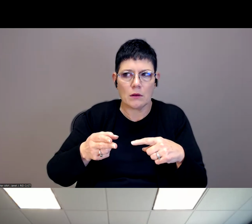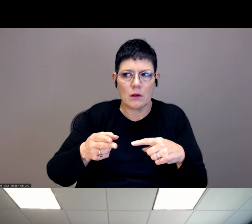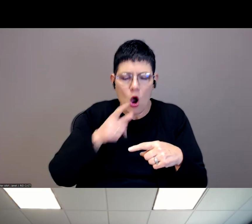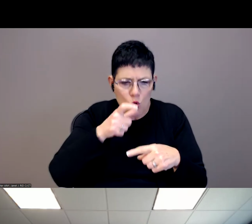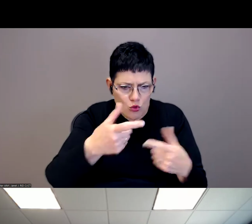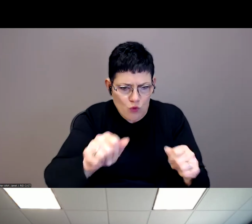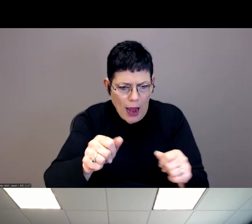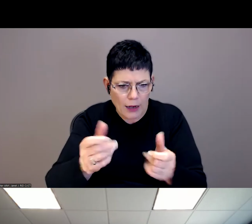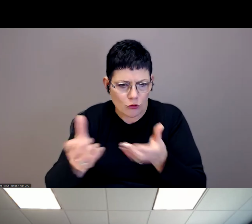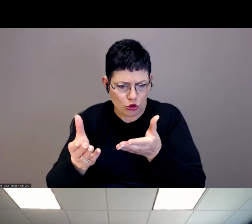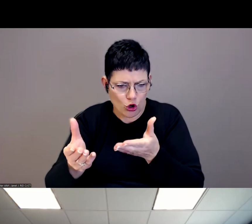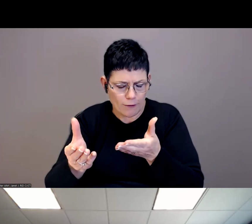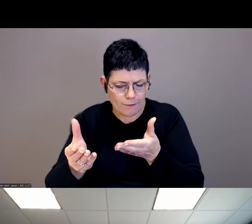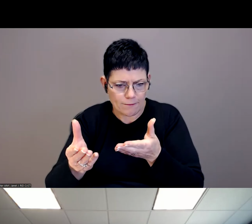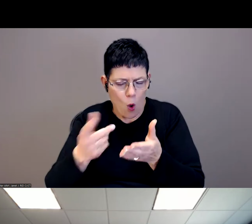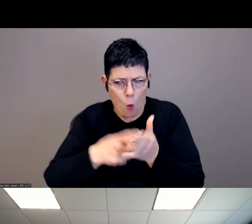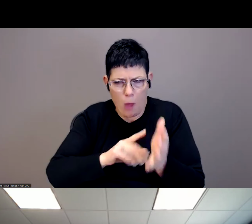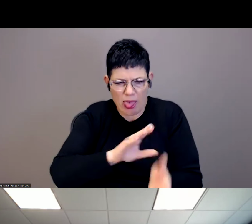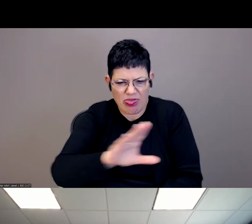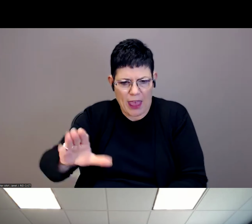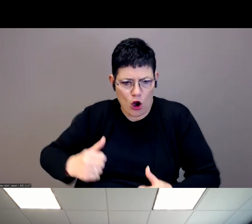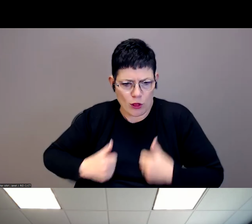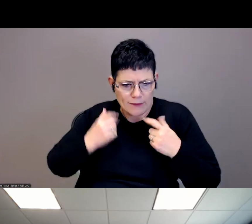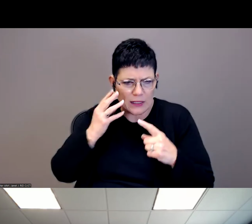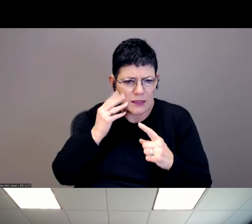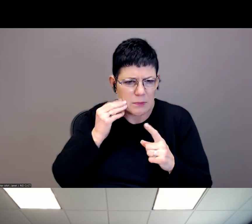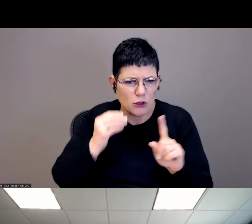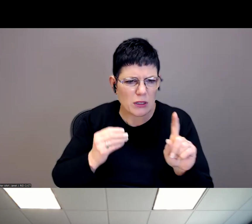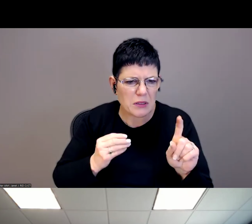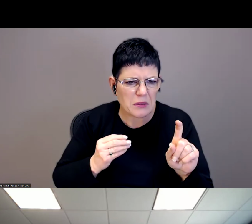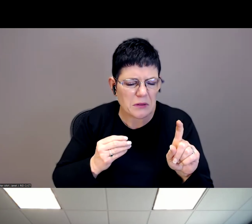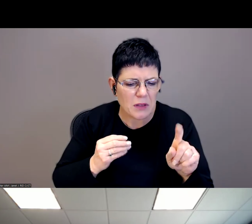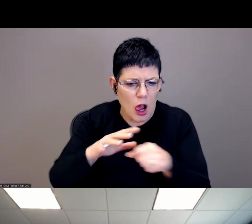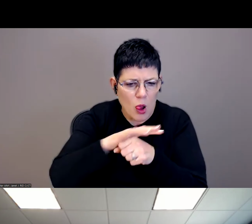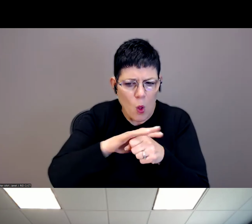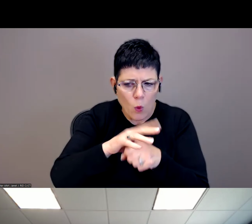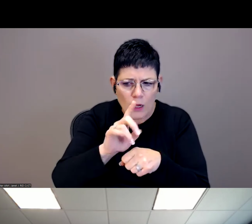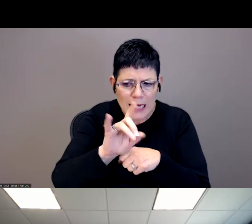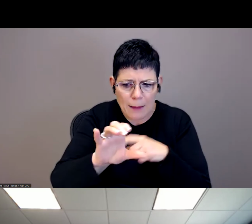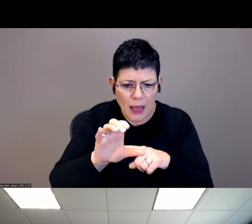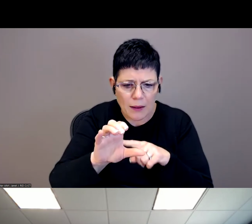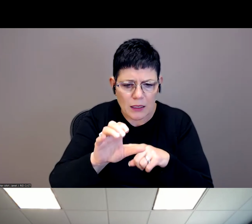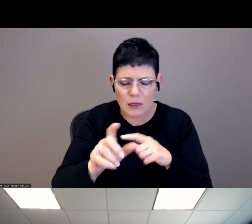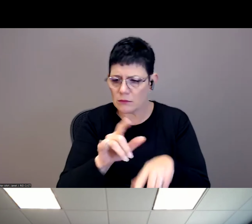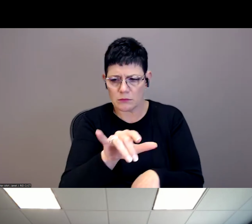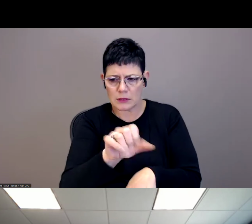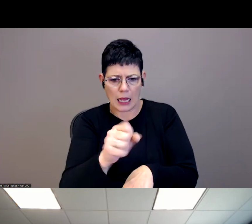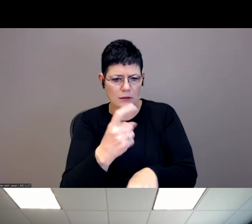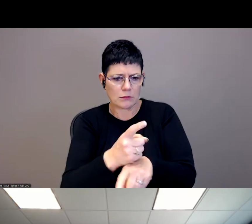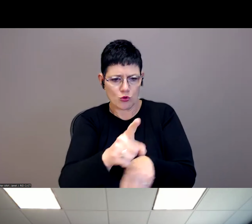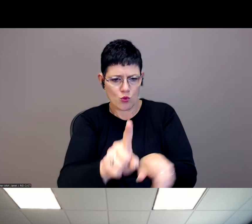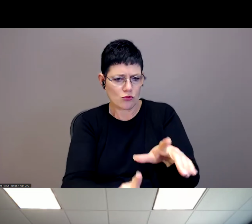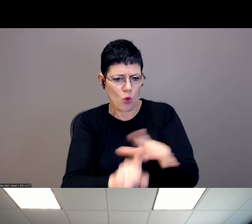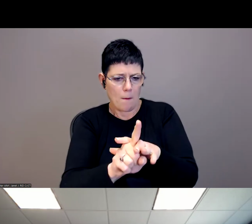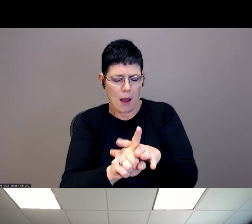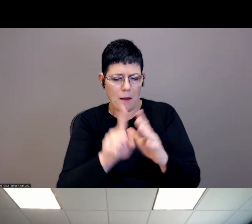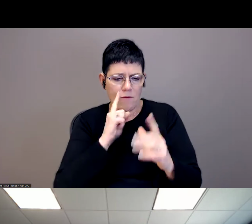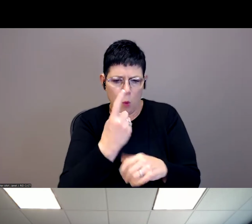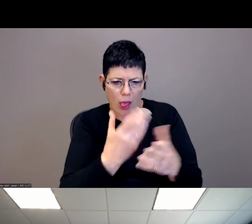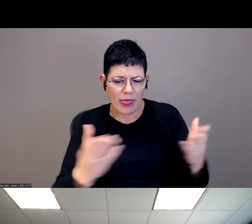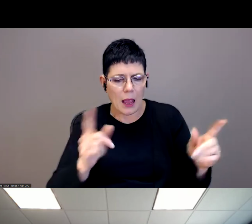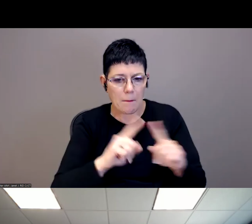area? What does it look like in the local dynamics? Because yes, you're coming in for a particular thing, but if